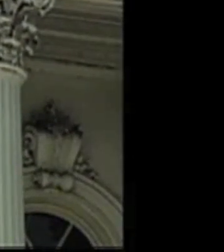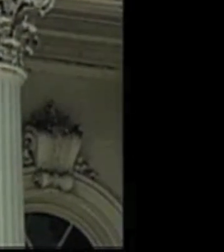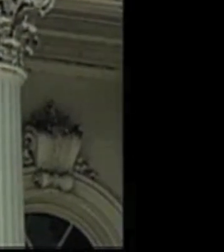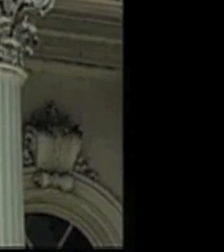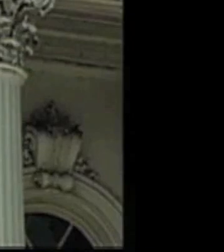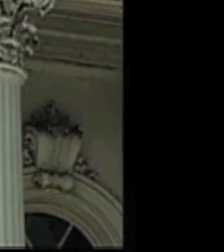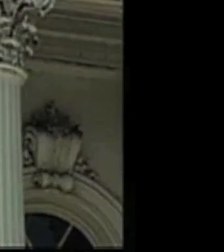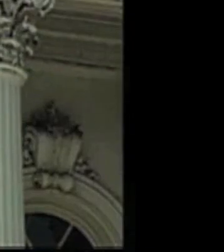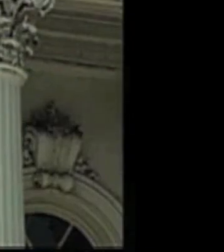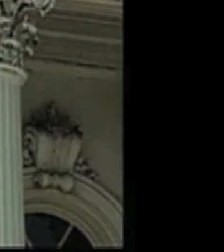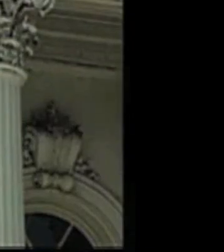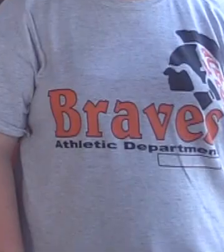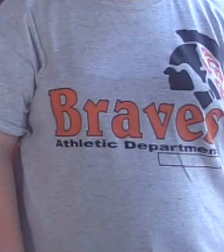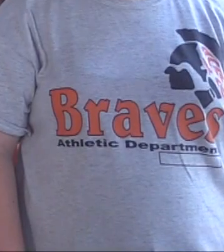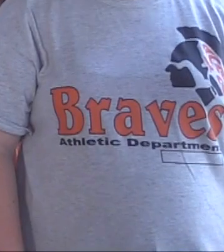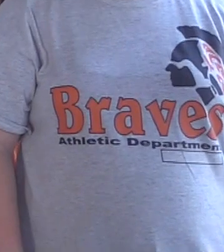standing for a moment of silence.